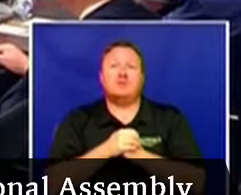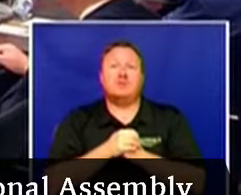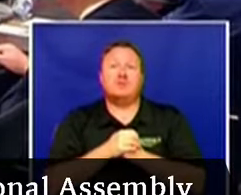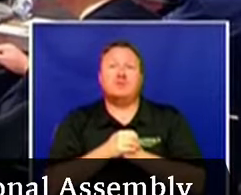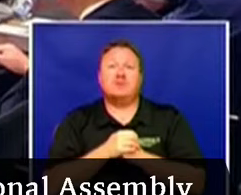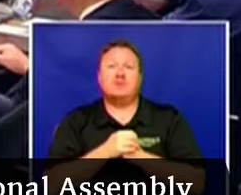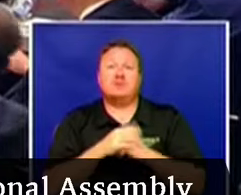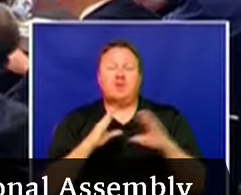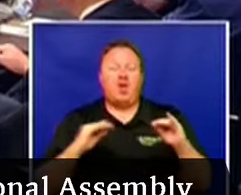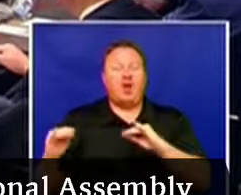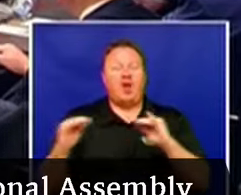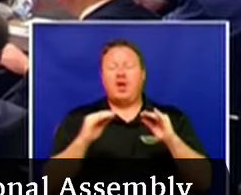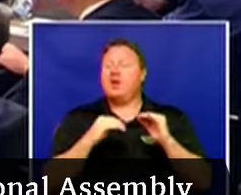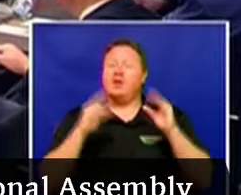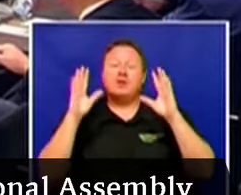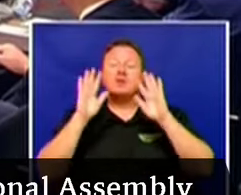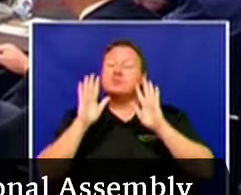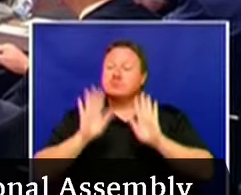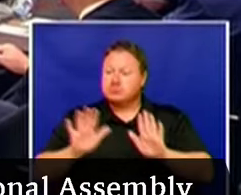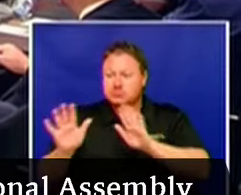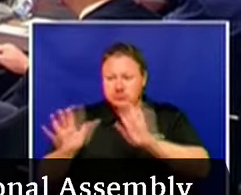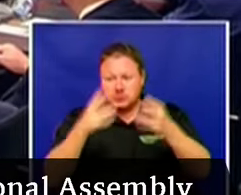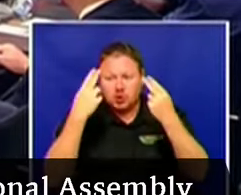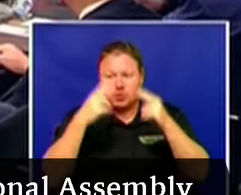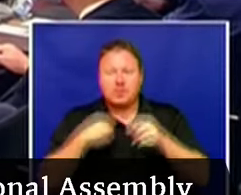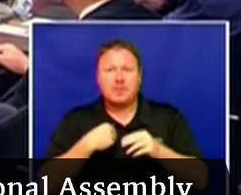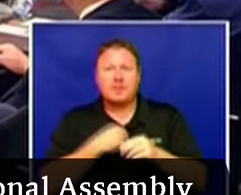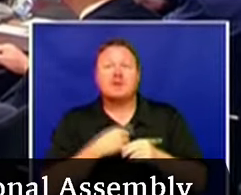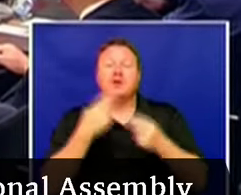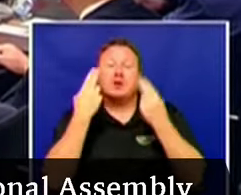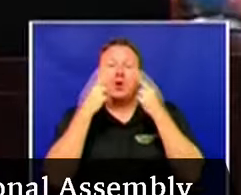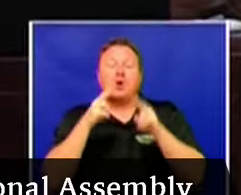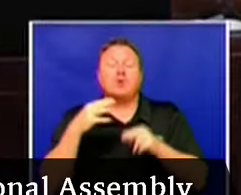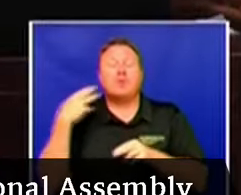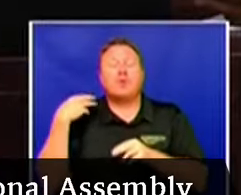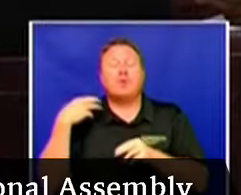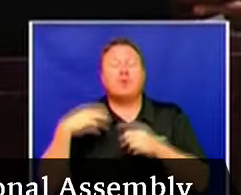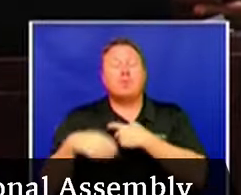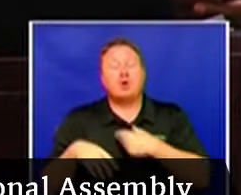Order, honourable members. Order. The honourable president.